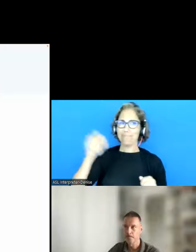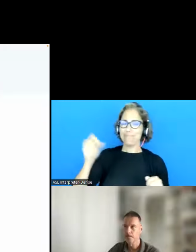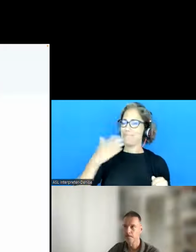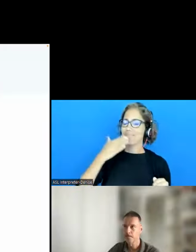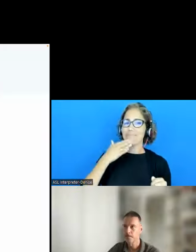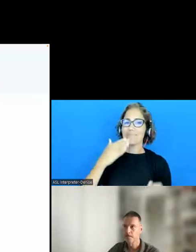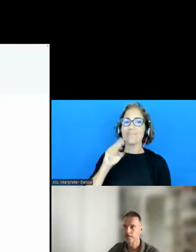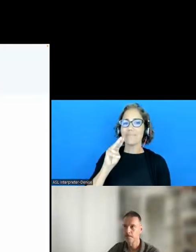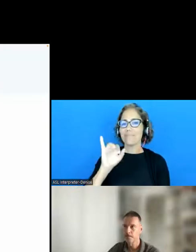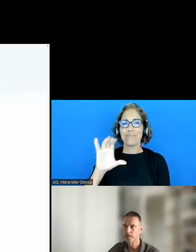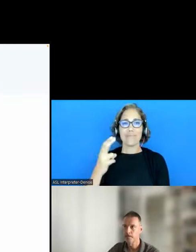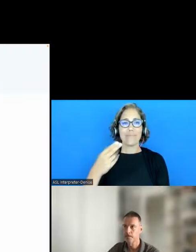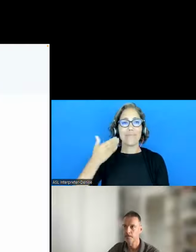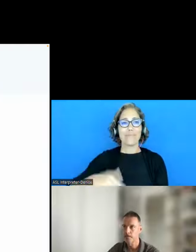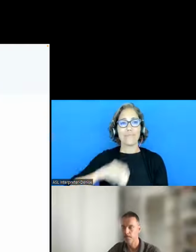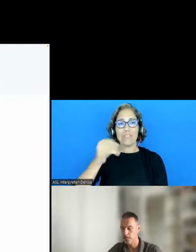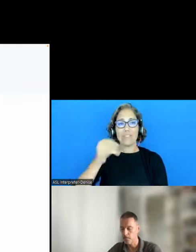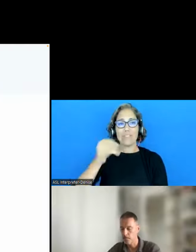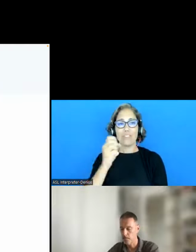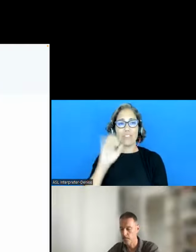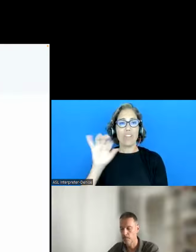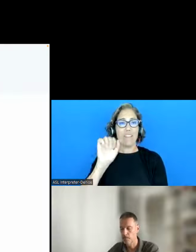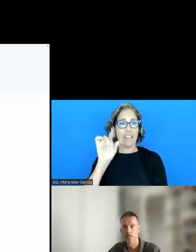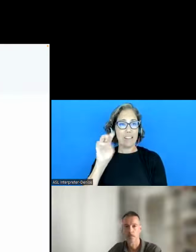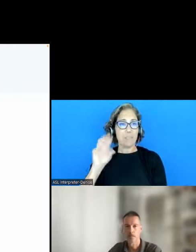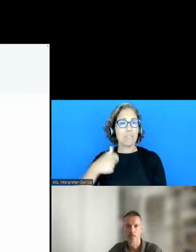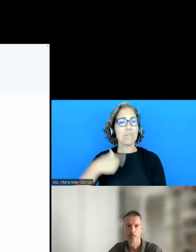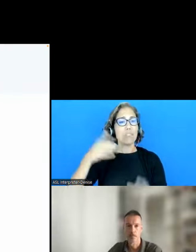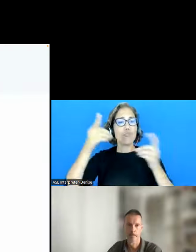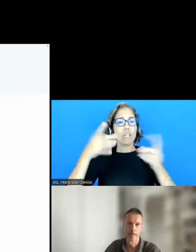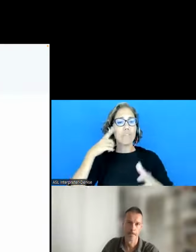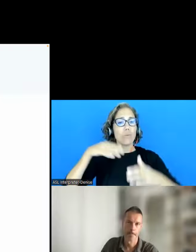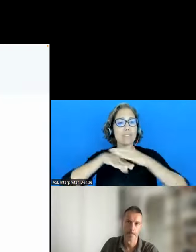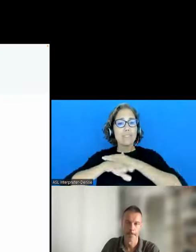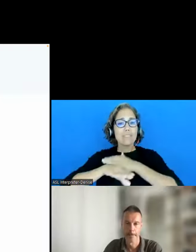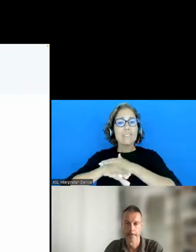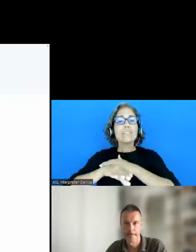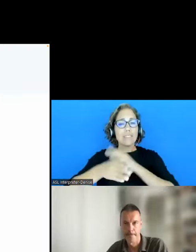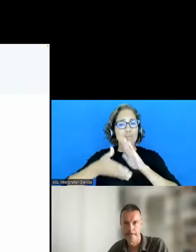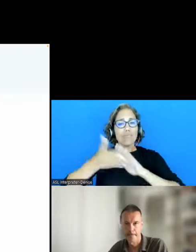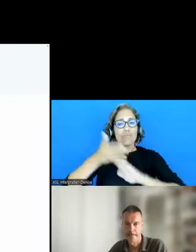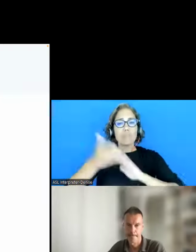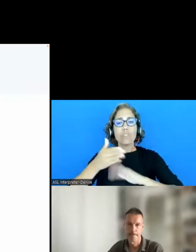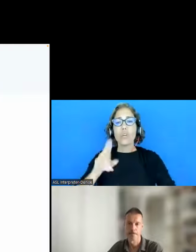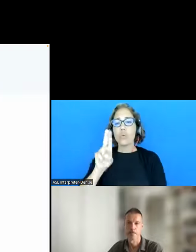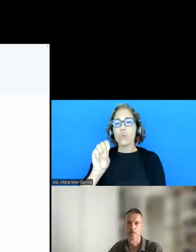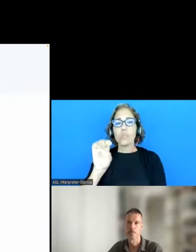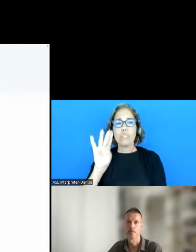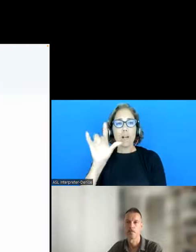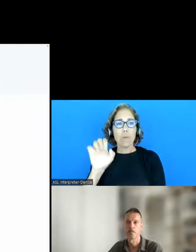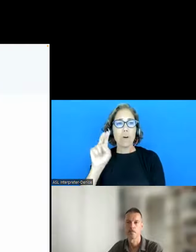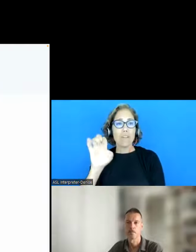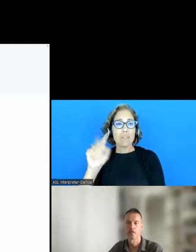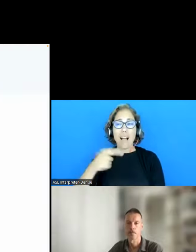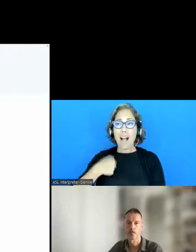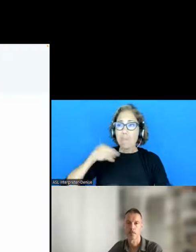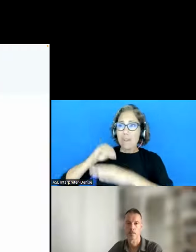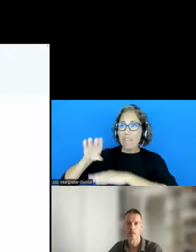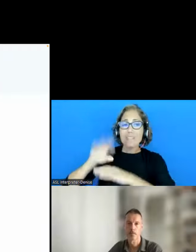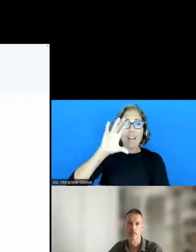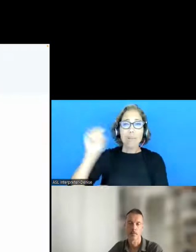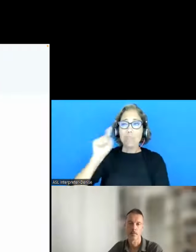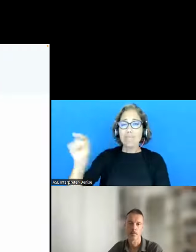Mick. I'm Jeff Adams. I'm the Director of Accessibility Operations with UsableNet. So I'm advising companies around the world on their